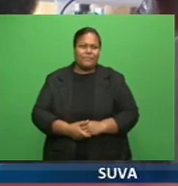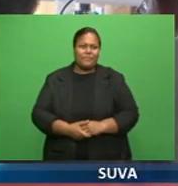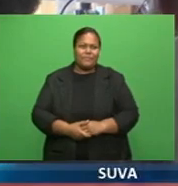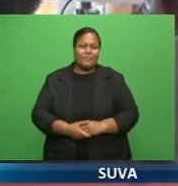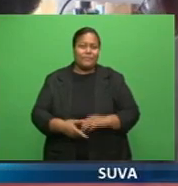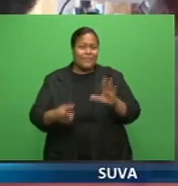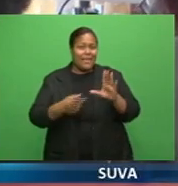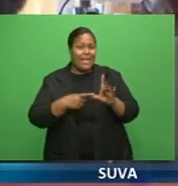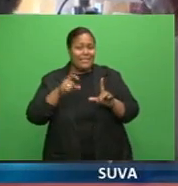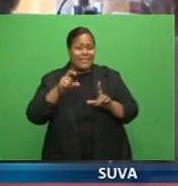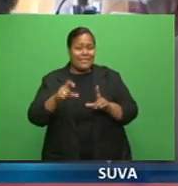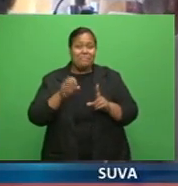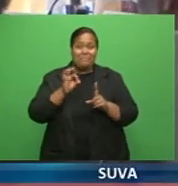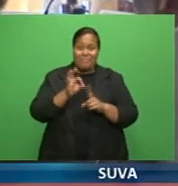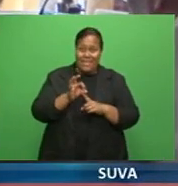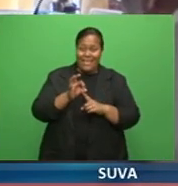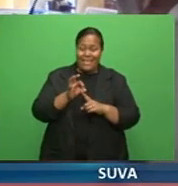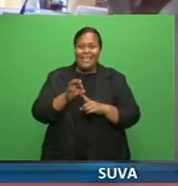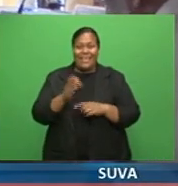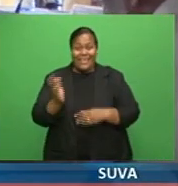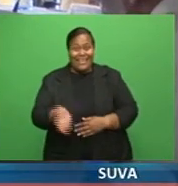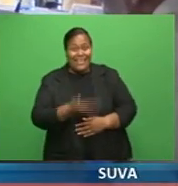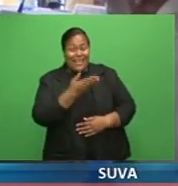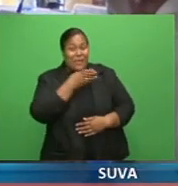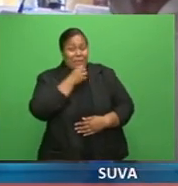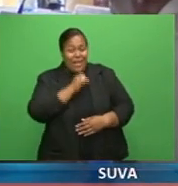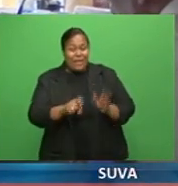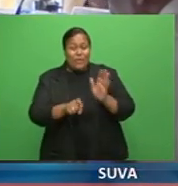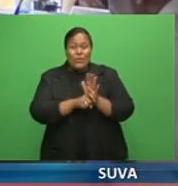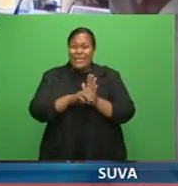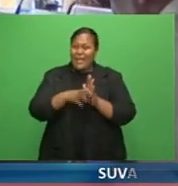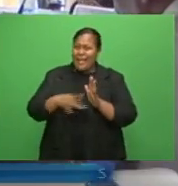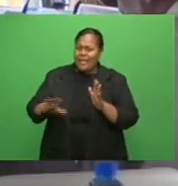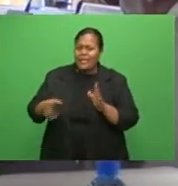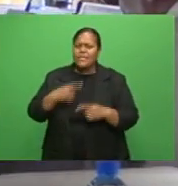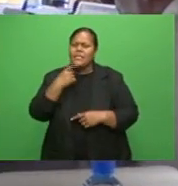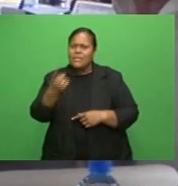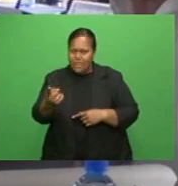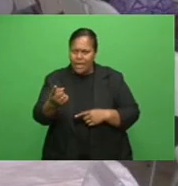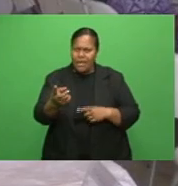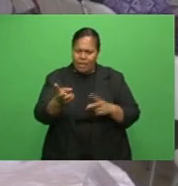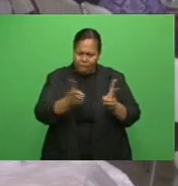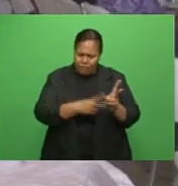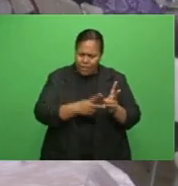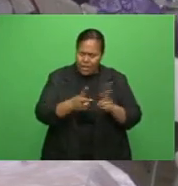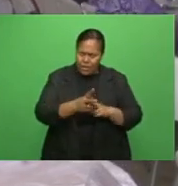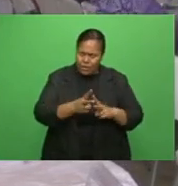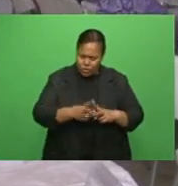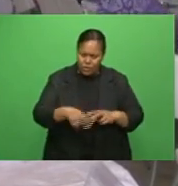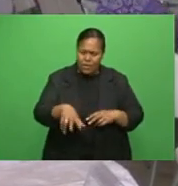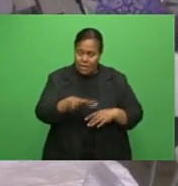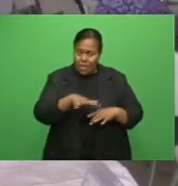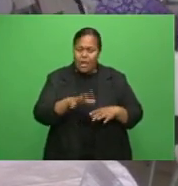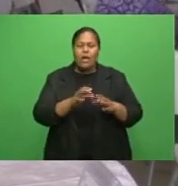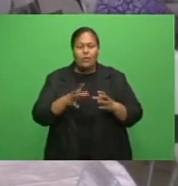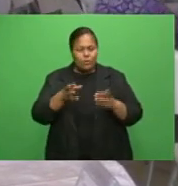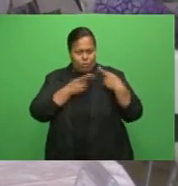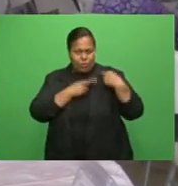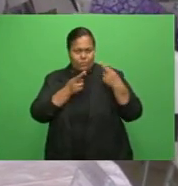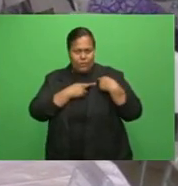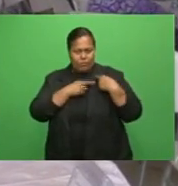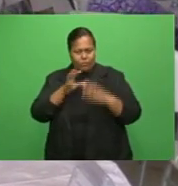ACP Rusiate Tunravu says the Vanua is responsible in electing its chief and collaborates with the Ito